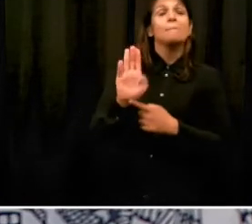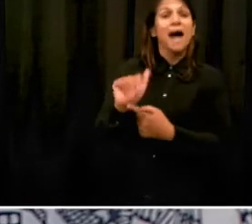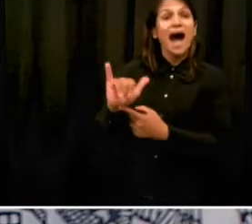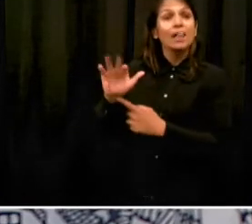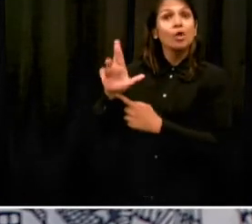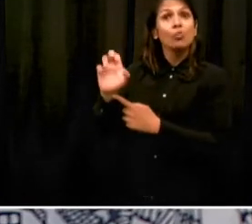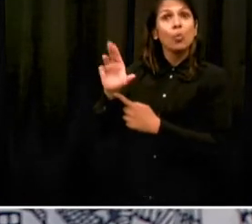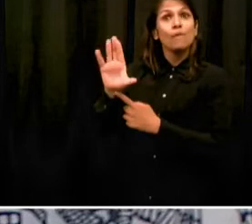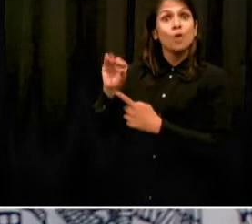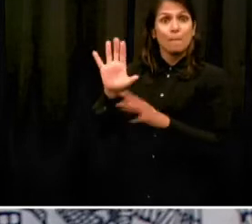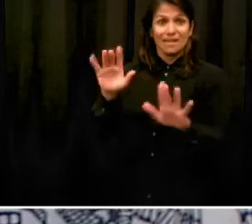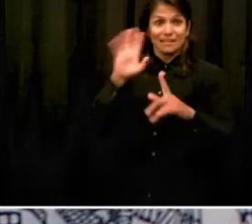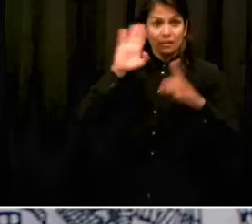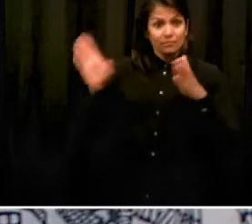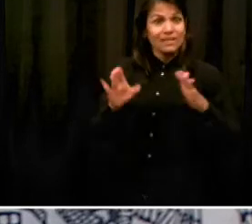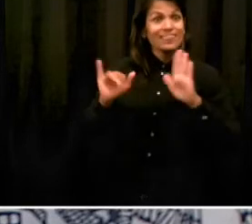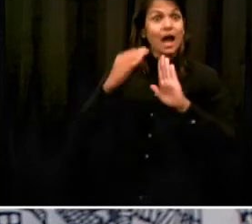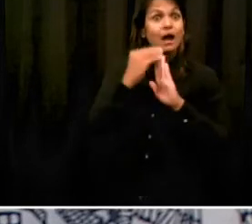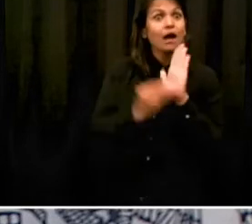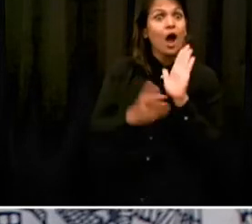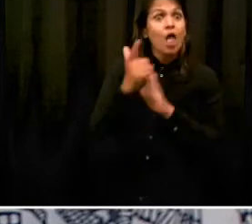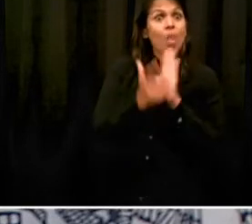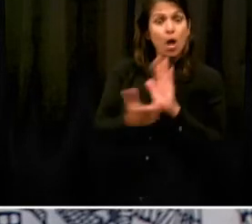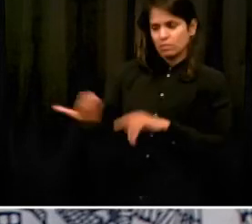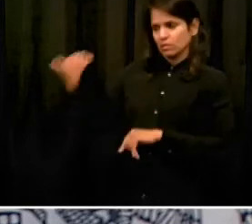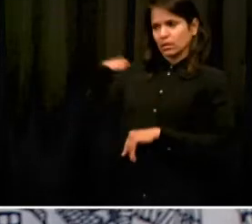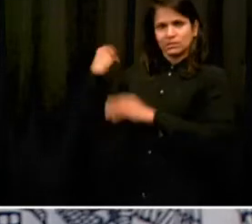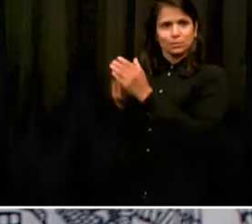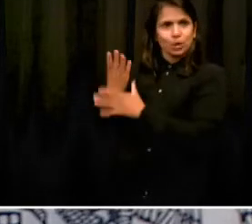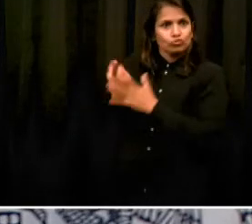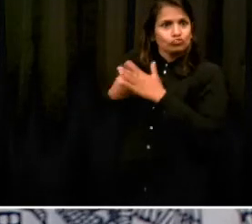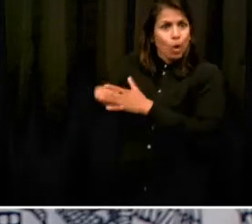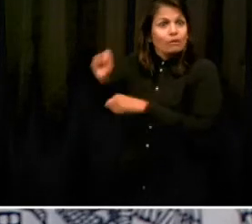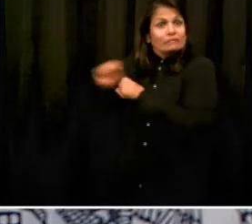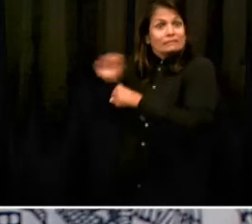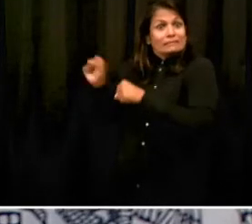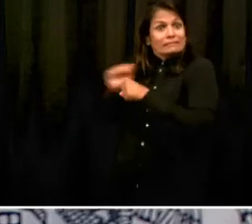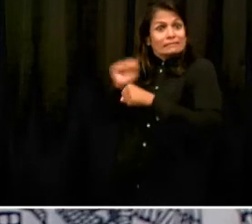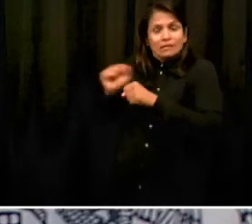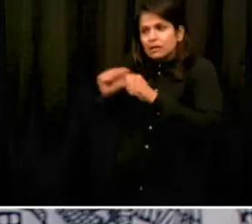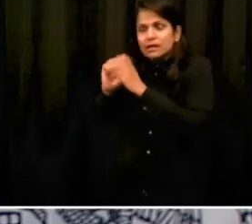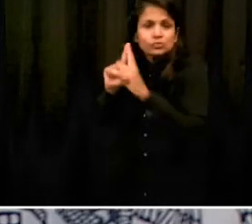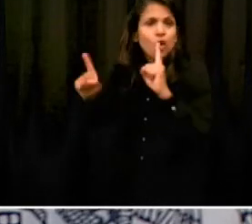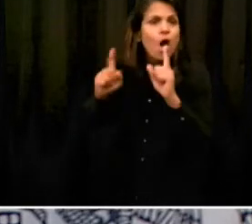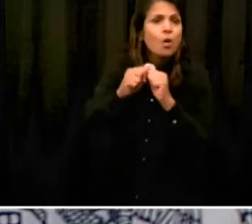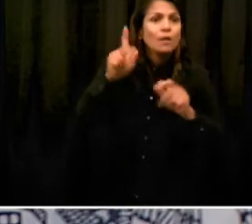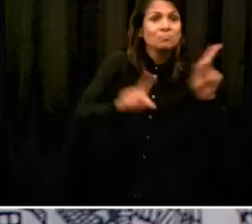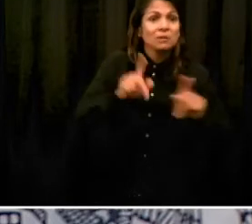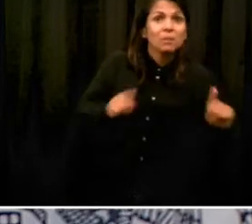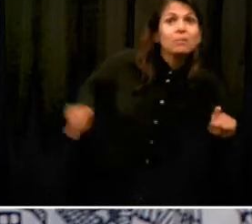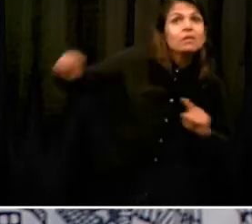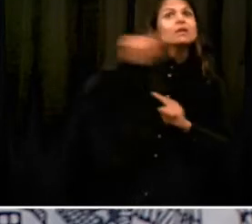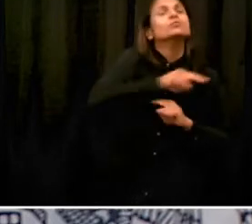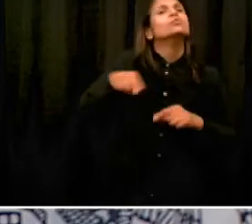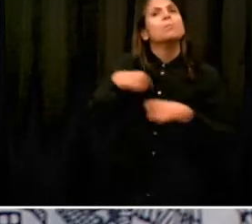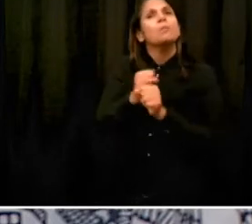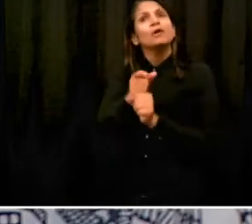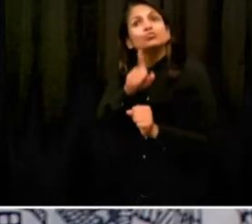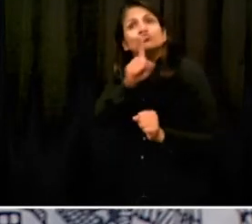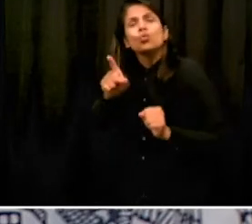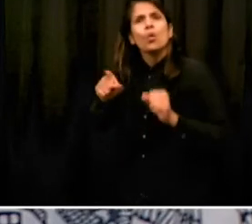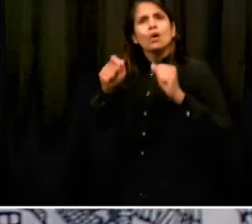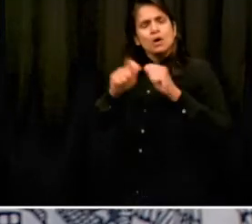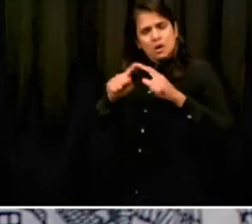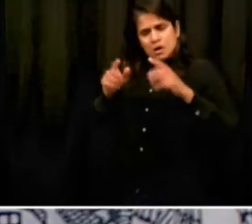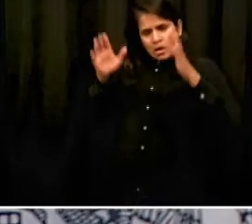was something we all worked on together. Now I think we need to work on the hard work of bringing this city back, because that's the